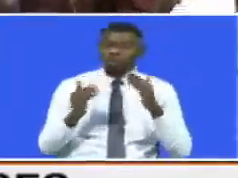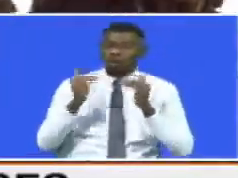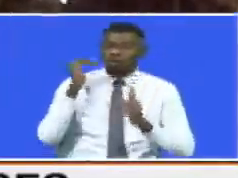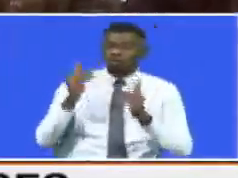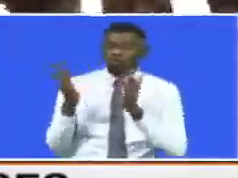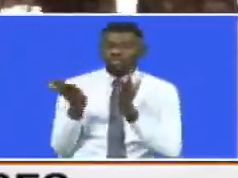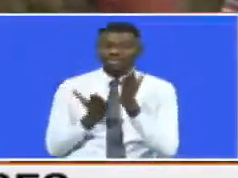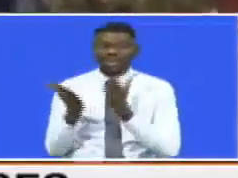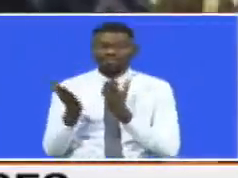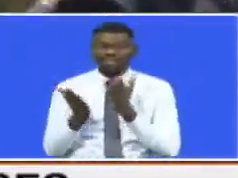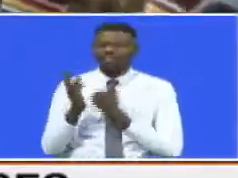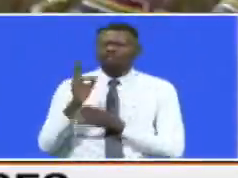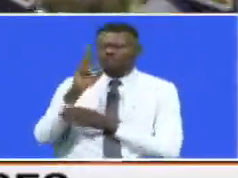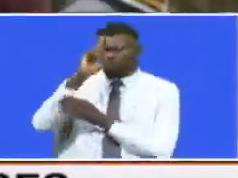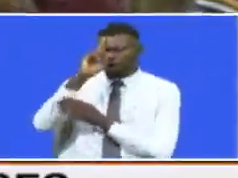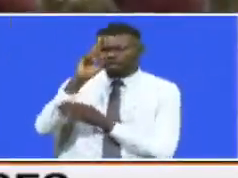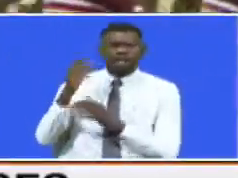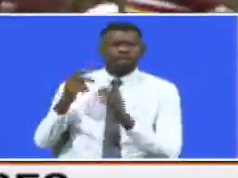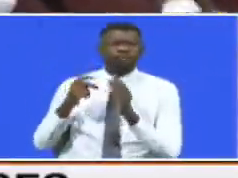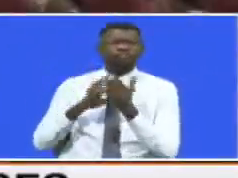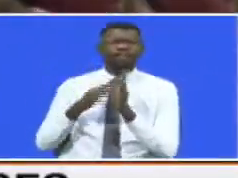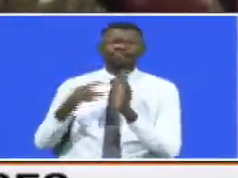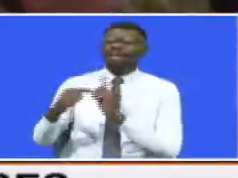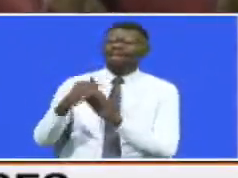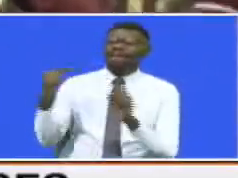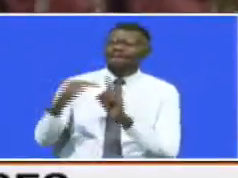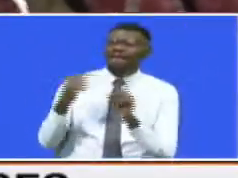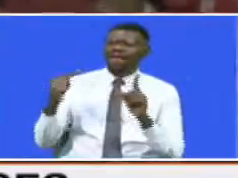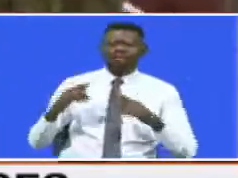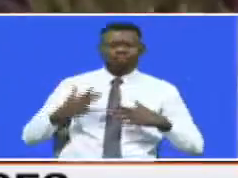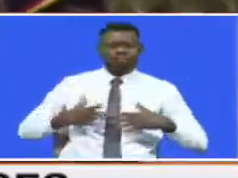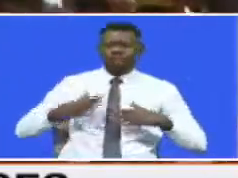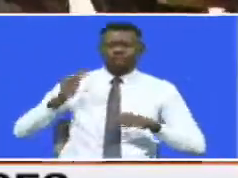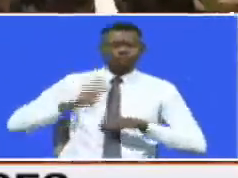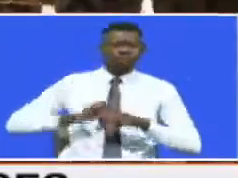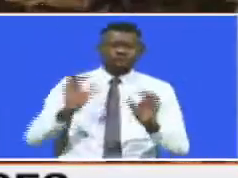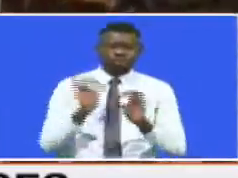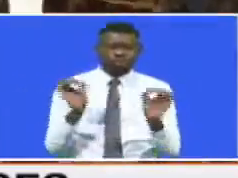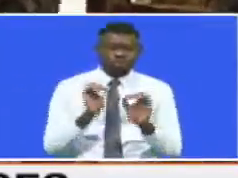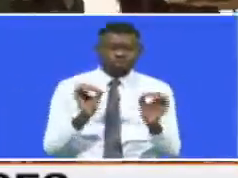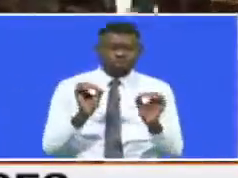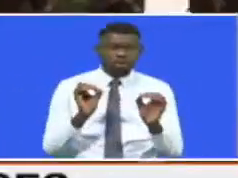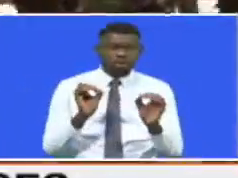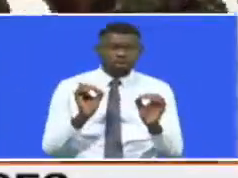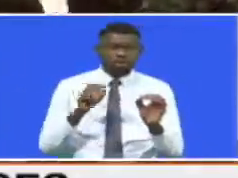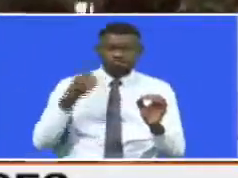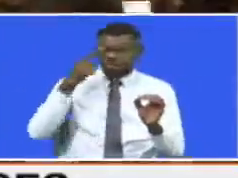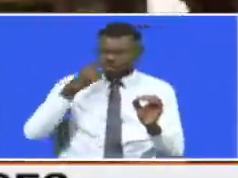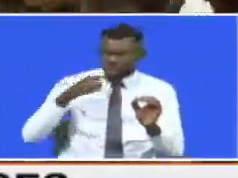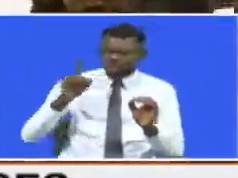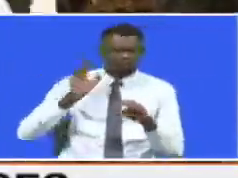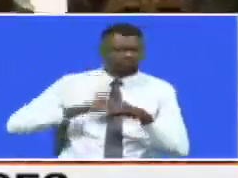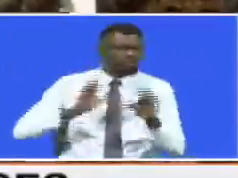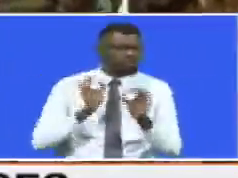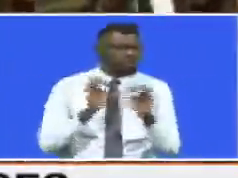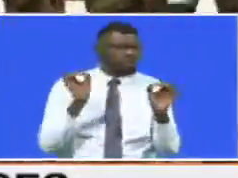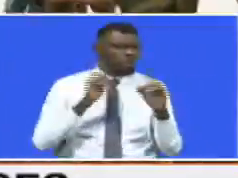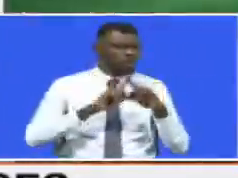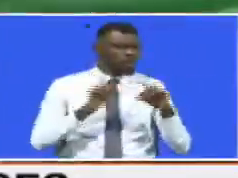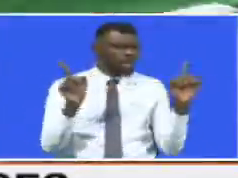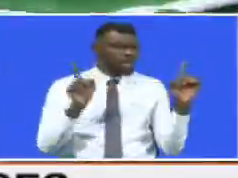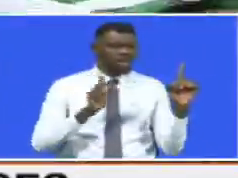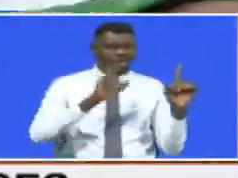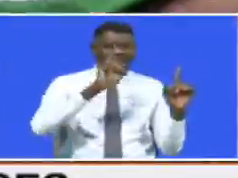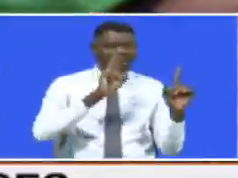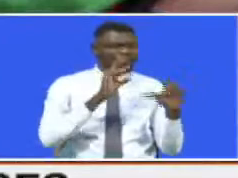service should not resort to disastrous policies like extrajudicial murder as part of policing. The president is keen on